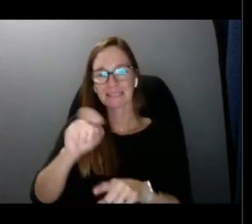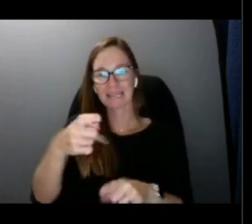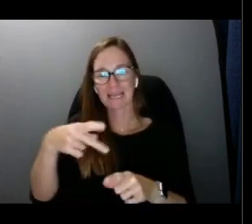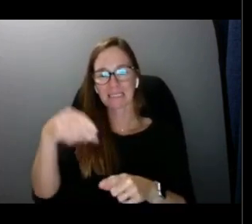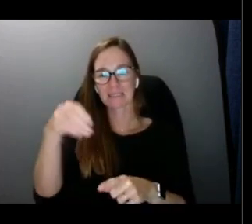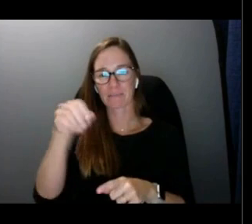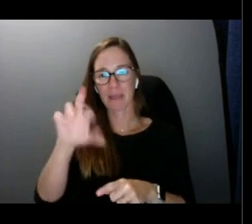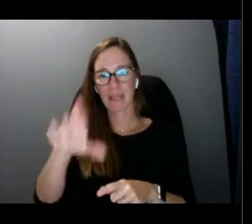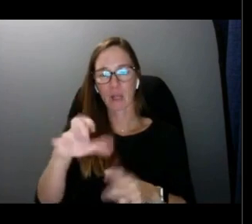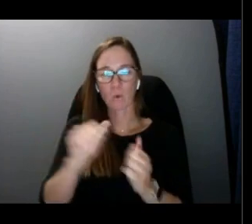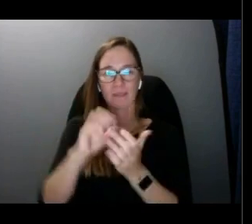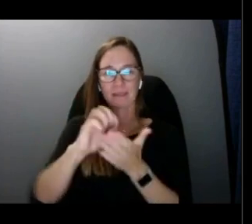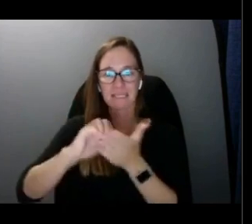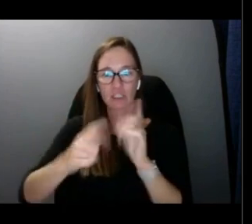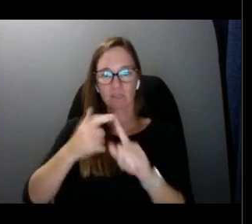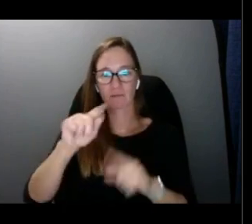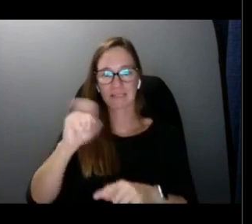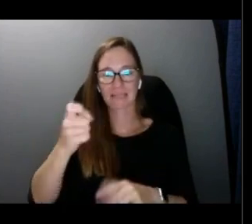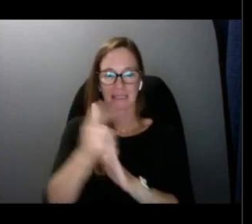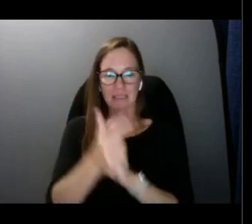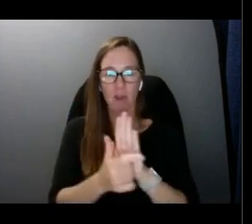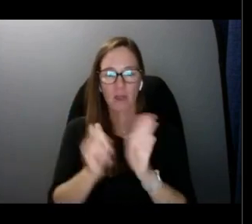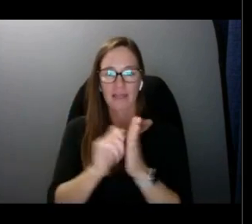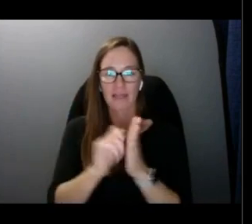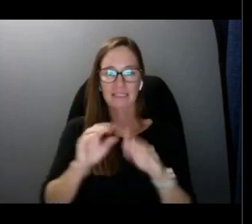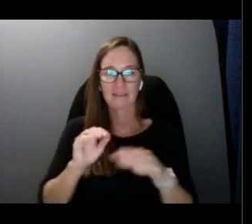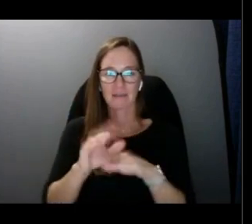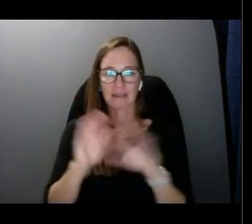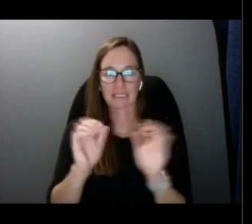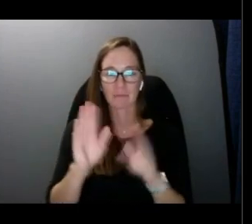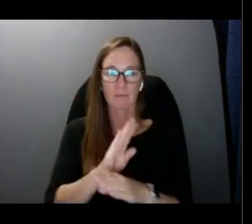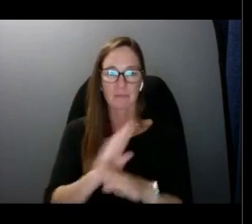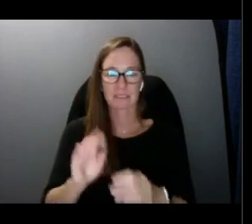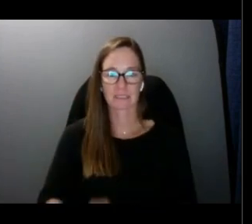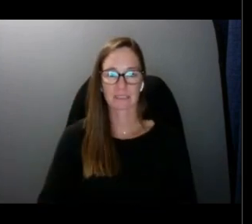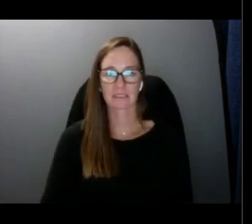with deductions from tax law that's affecting small businesses?